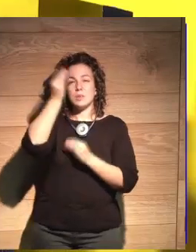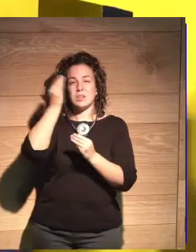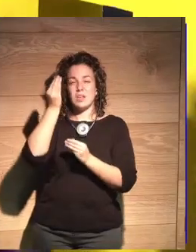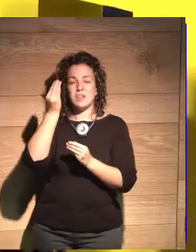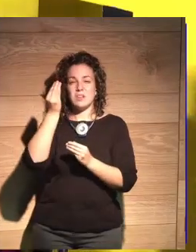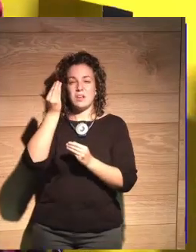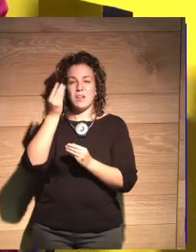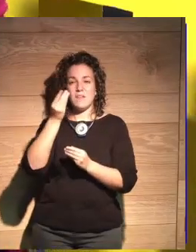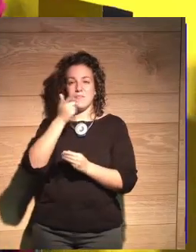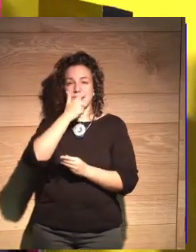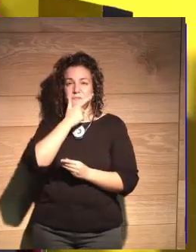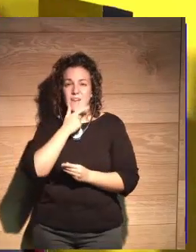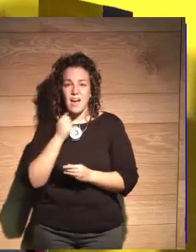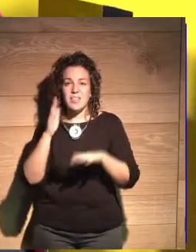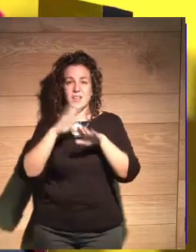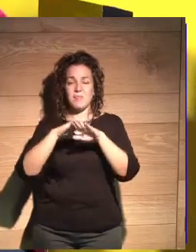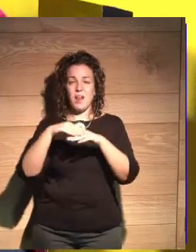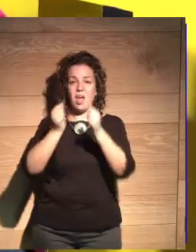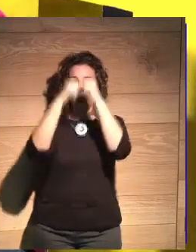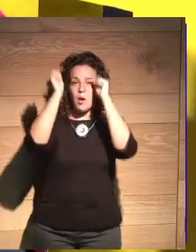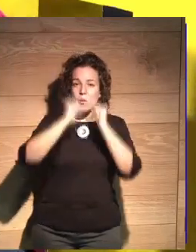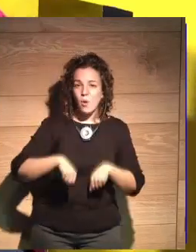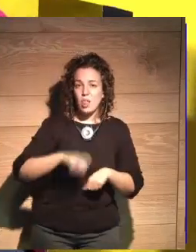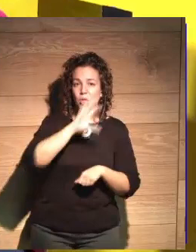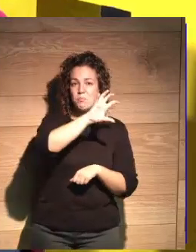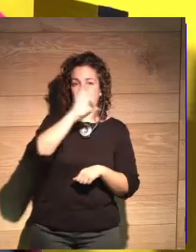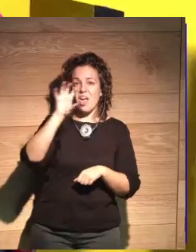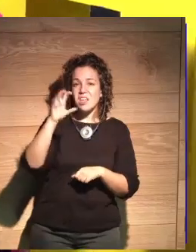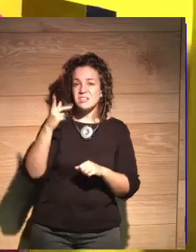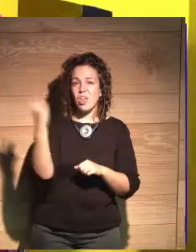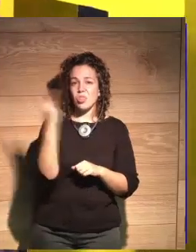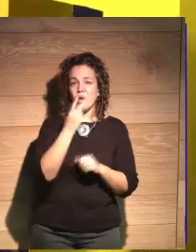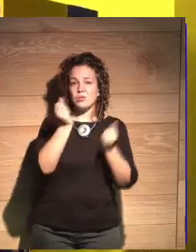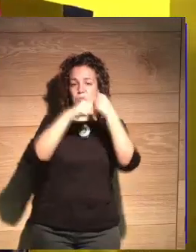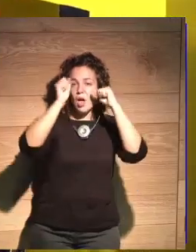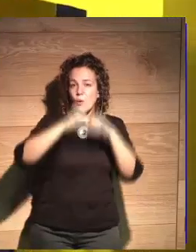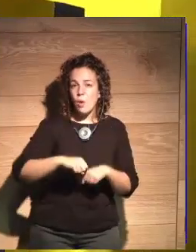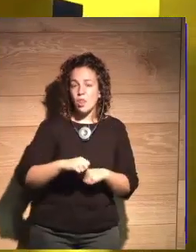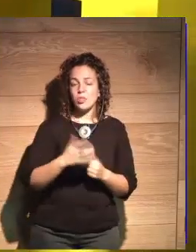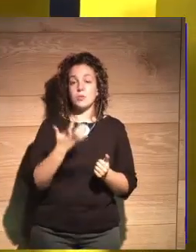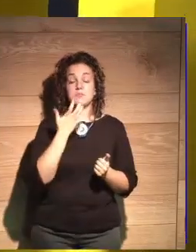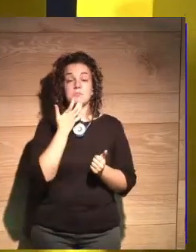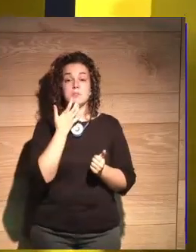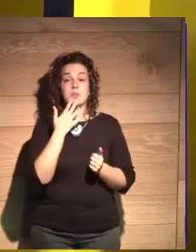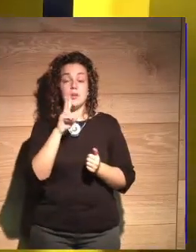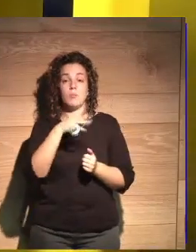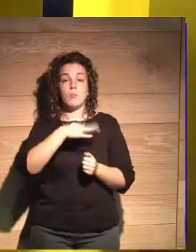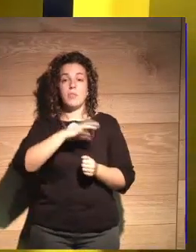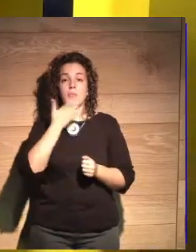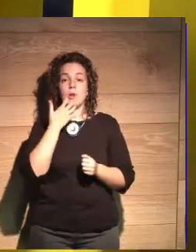book? Is it possible to solve these global problems when nationalism is